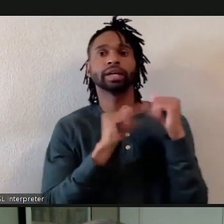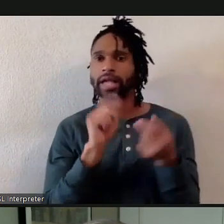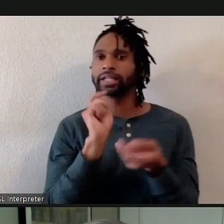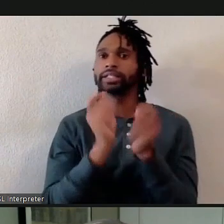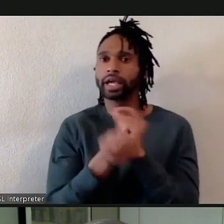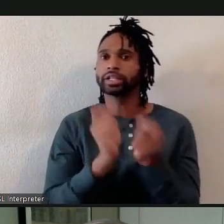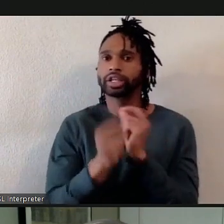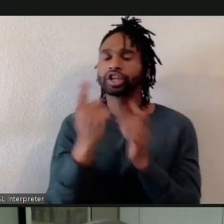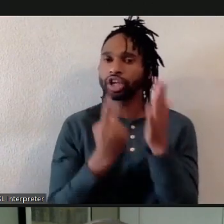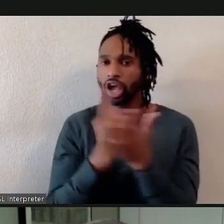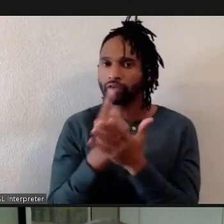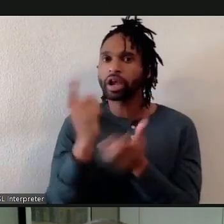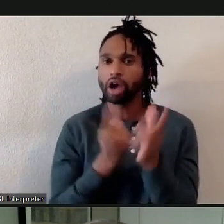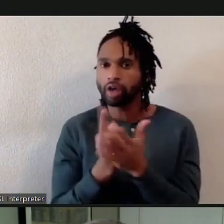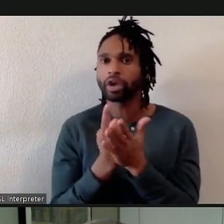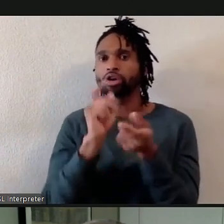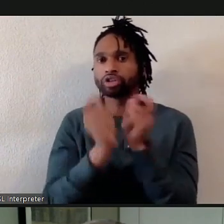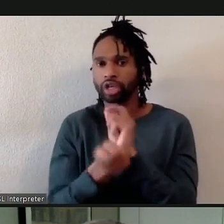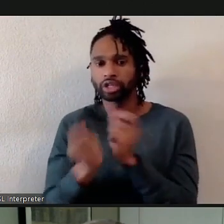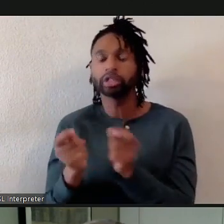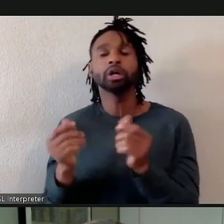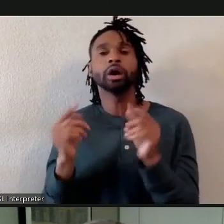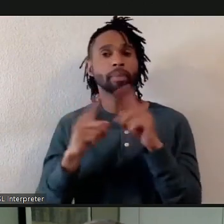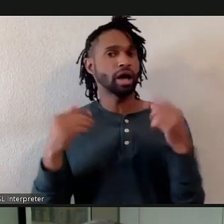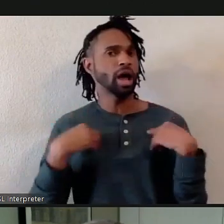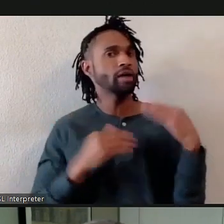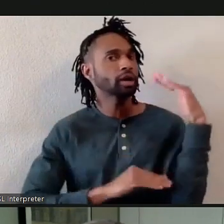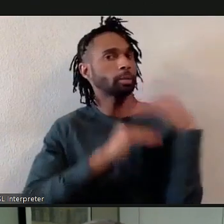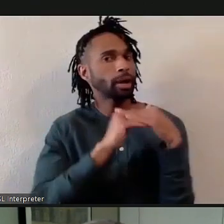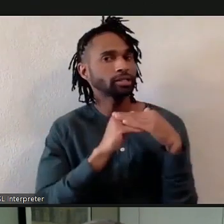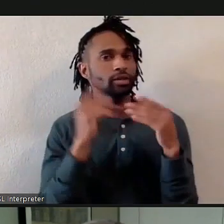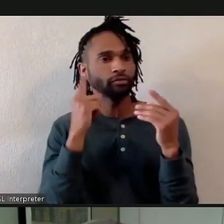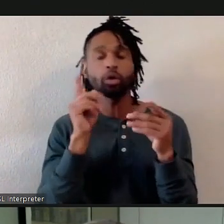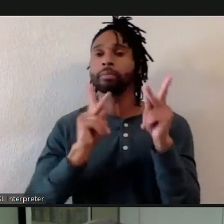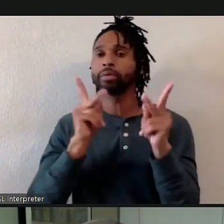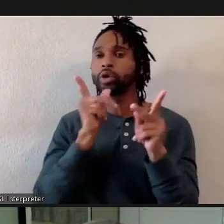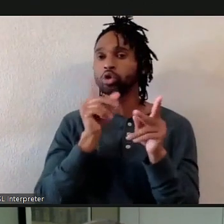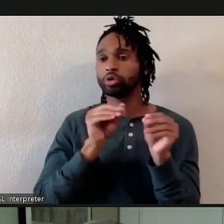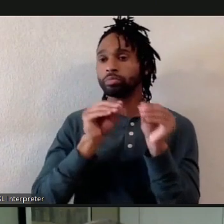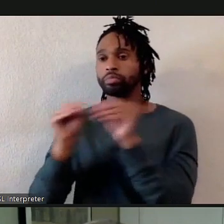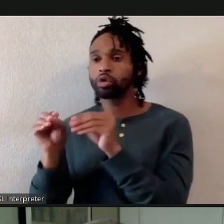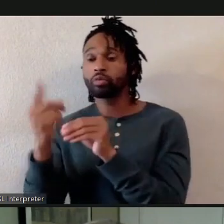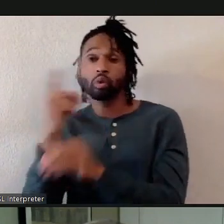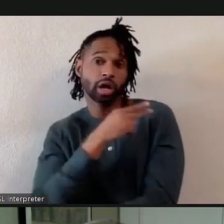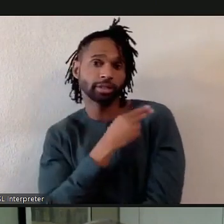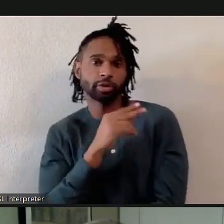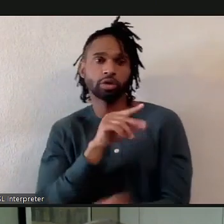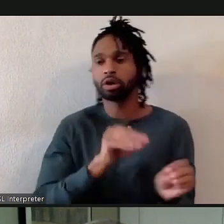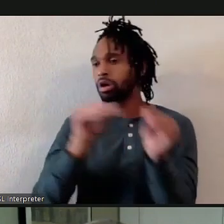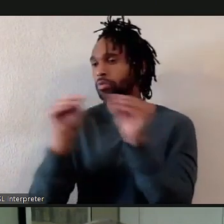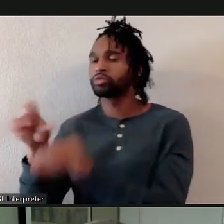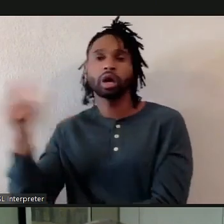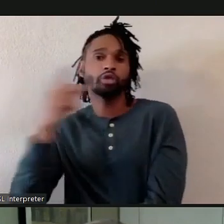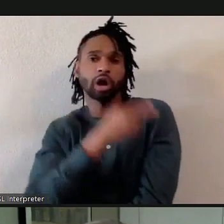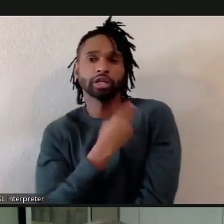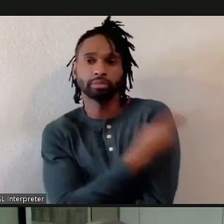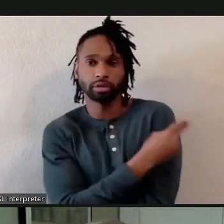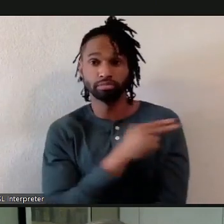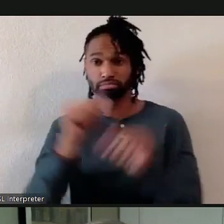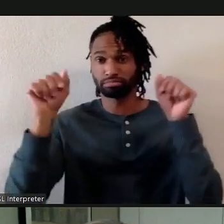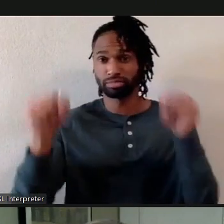and there is the capacity for patients to even be moved from one hospital to another.